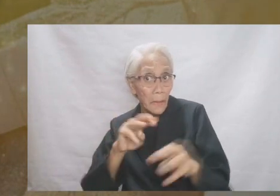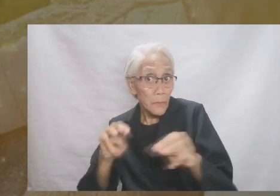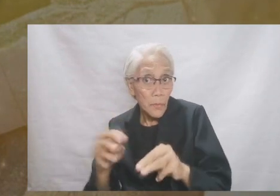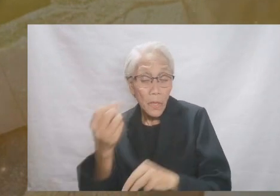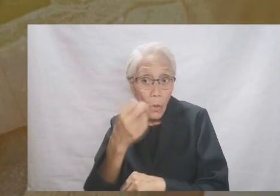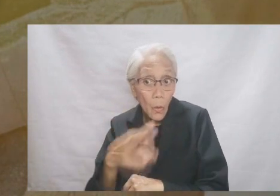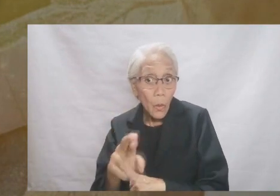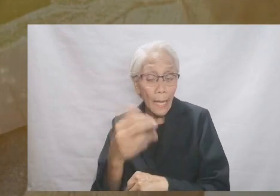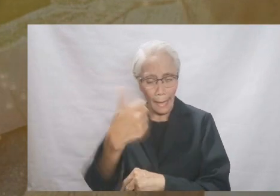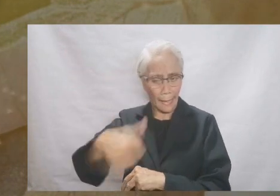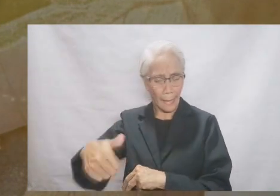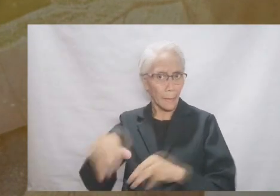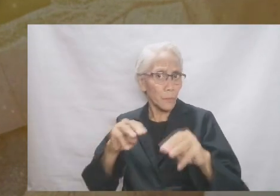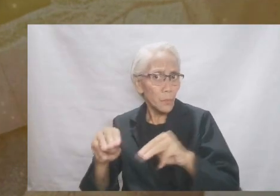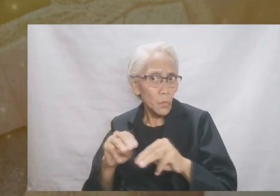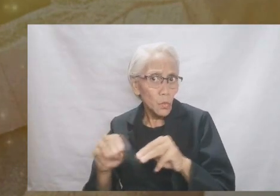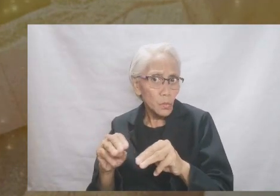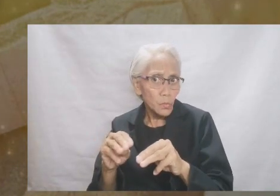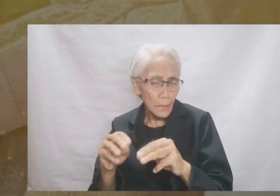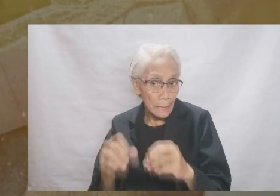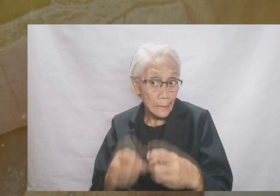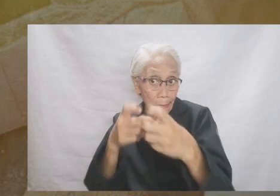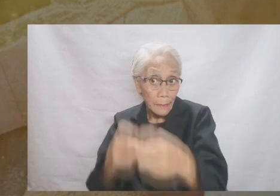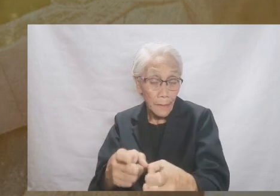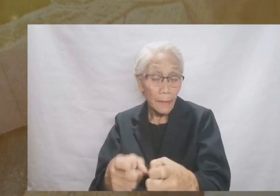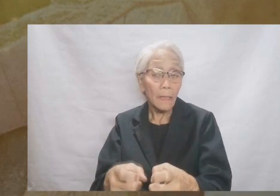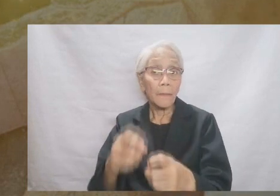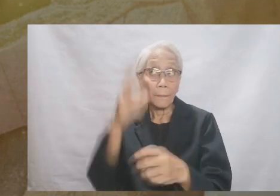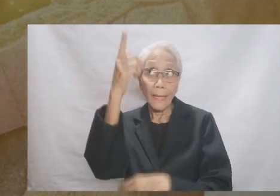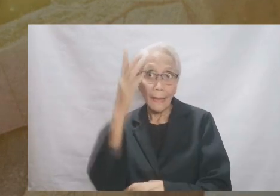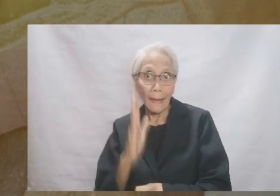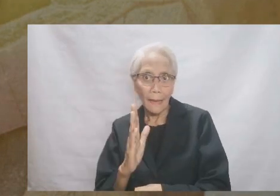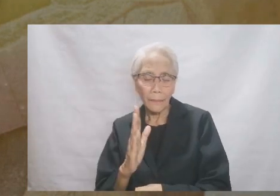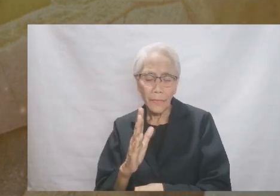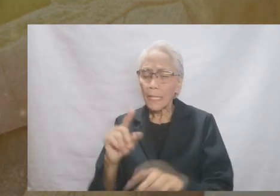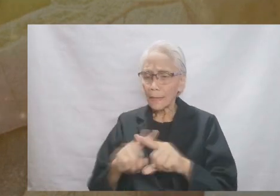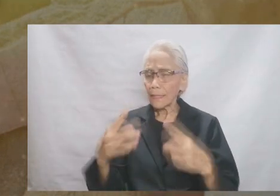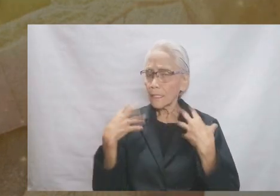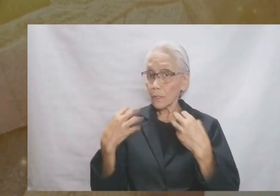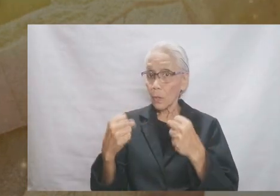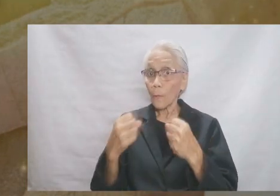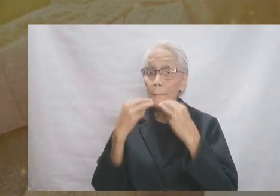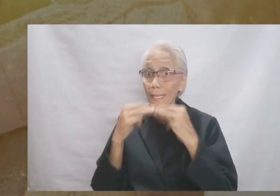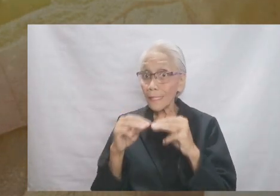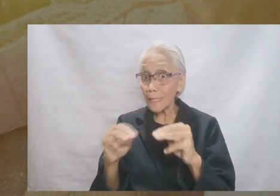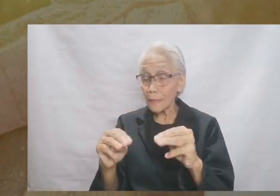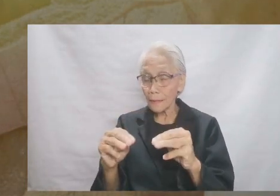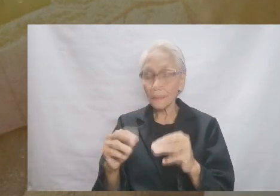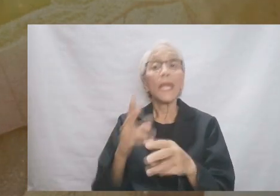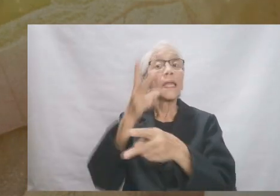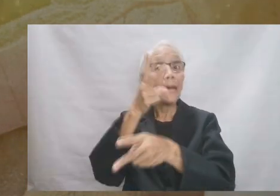movement or any movement endowed with charisms by God. Ang strong message ko lang dito ay